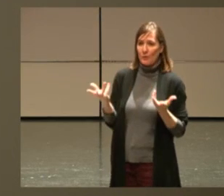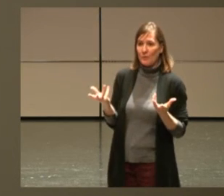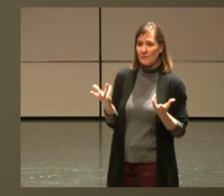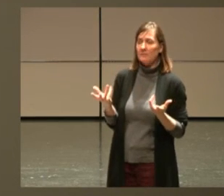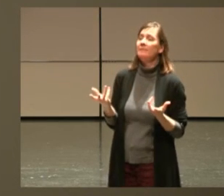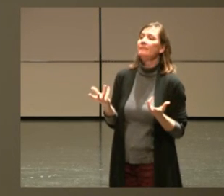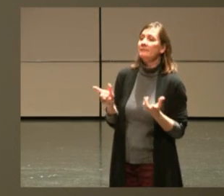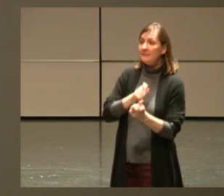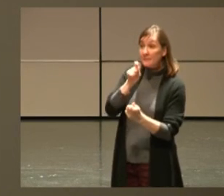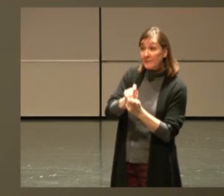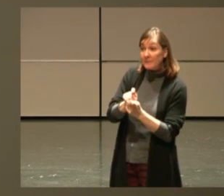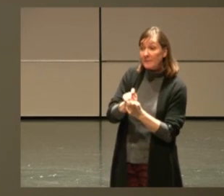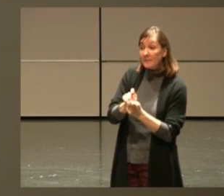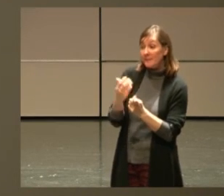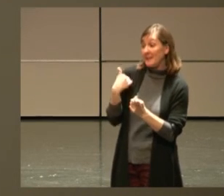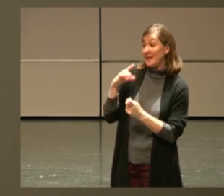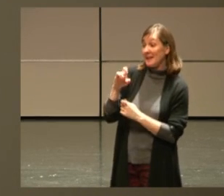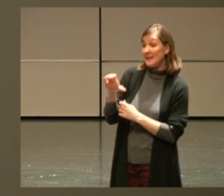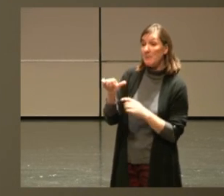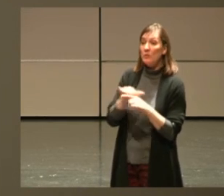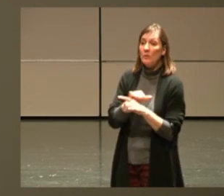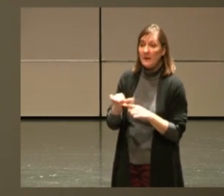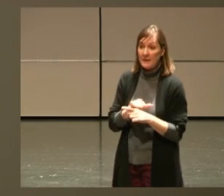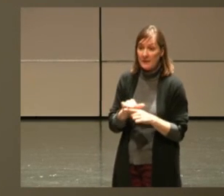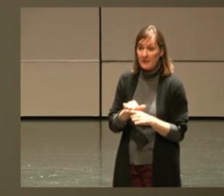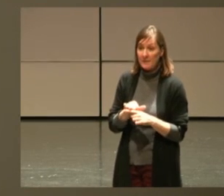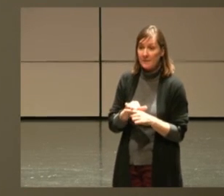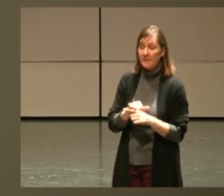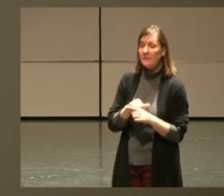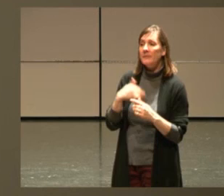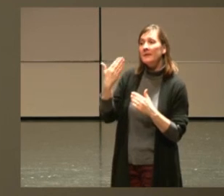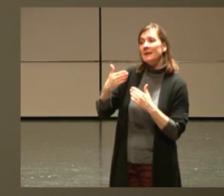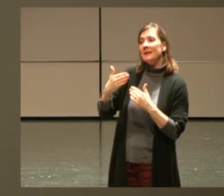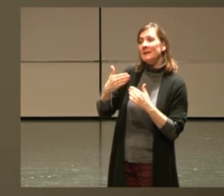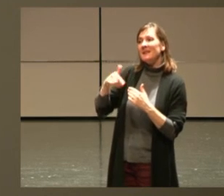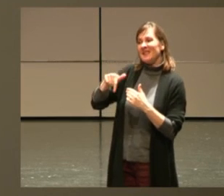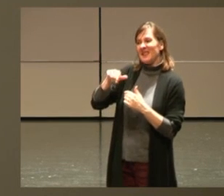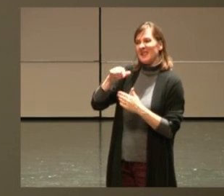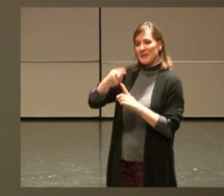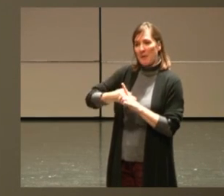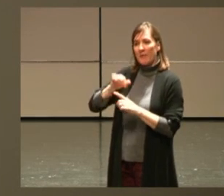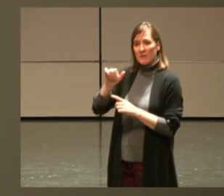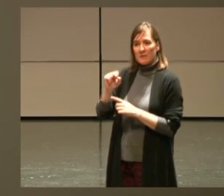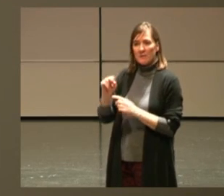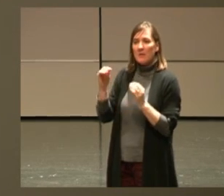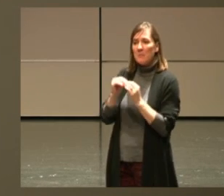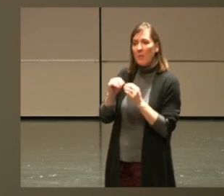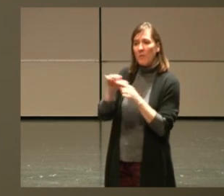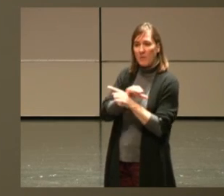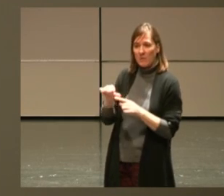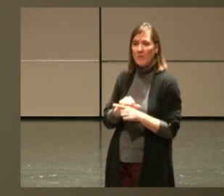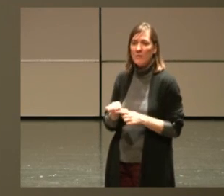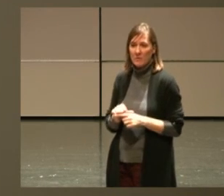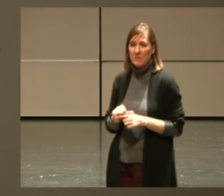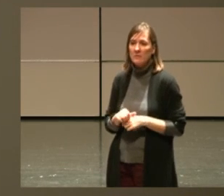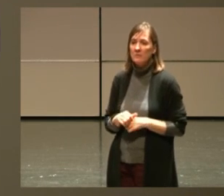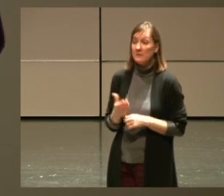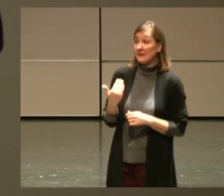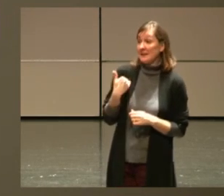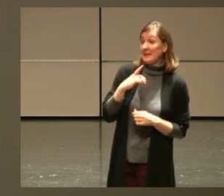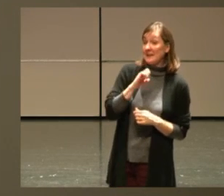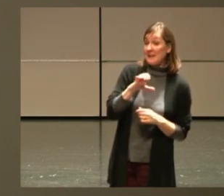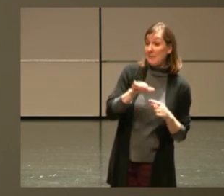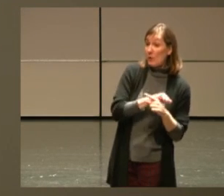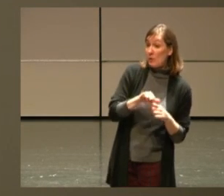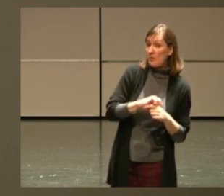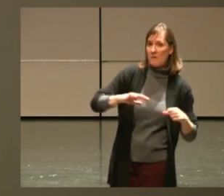in December and in January, and we have more sessions scheduled. The December training for faculty and staff was a completely